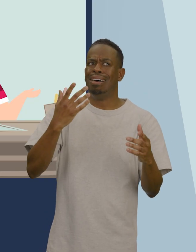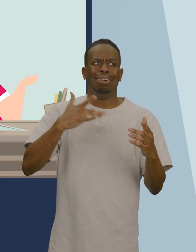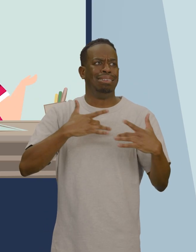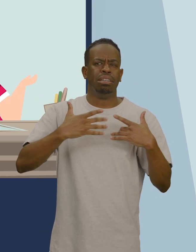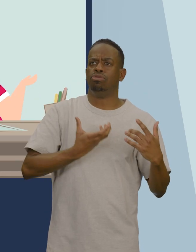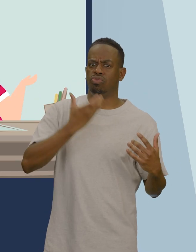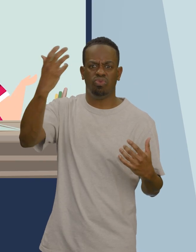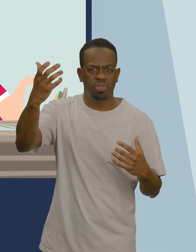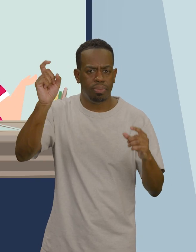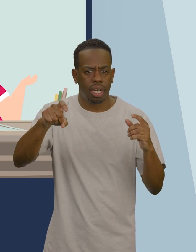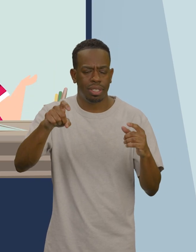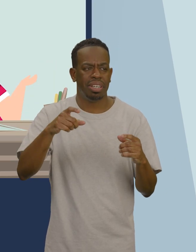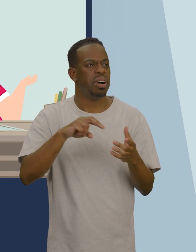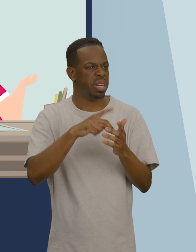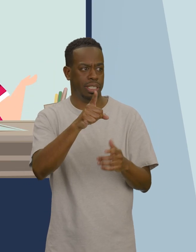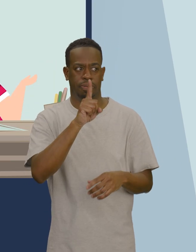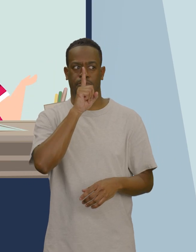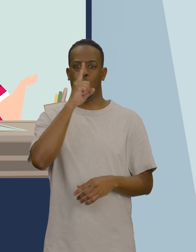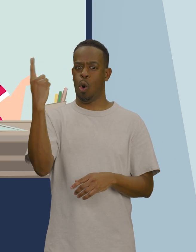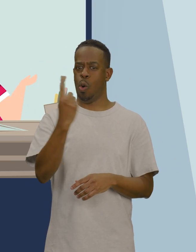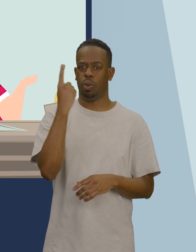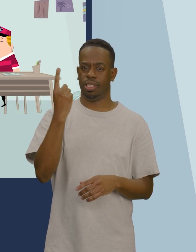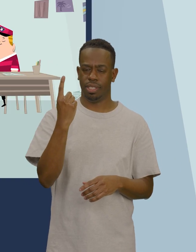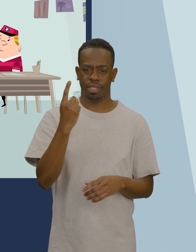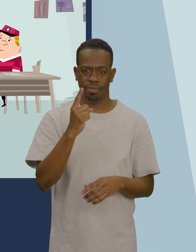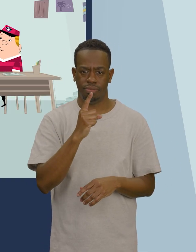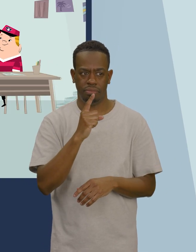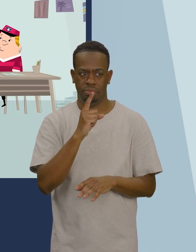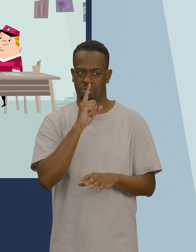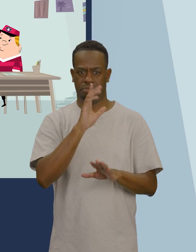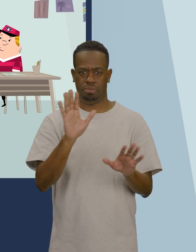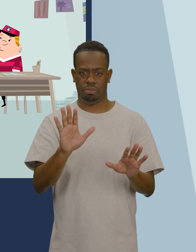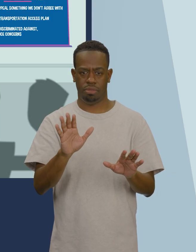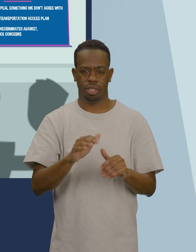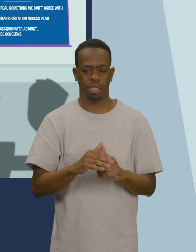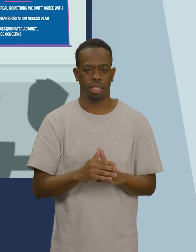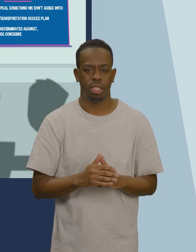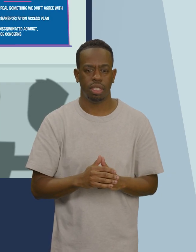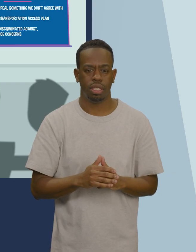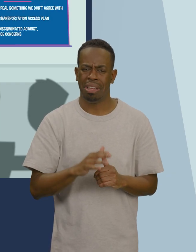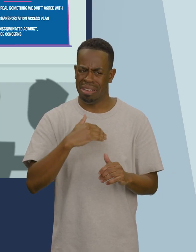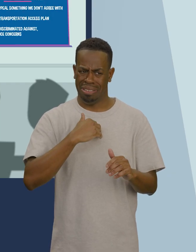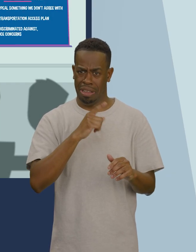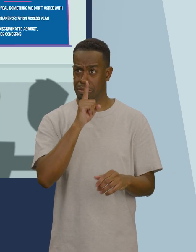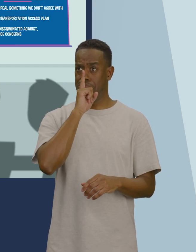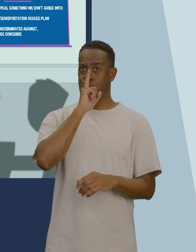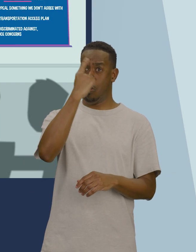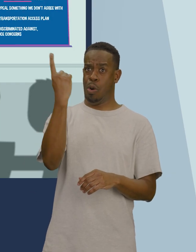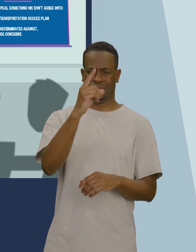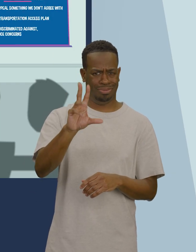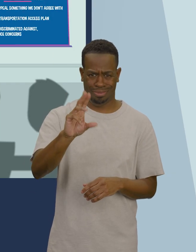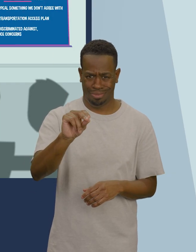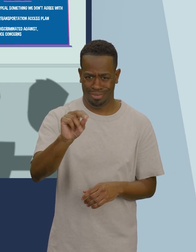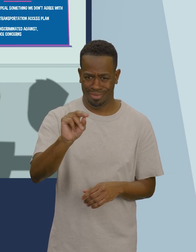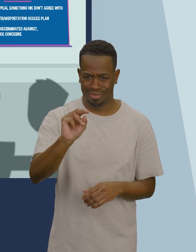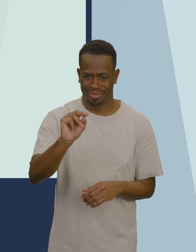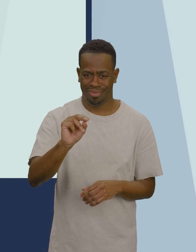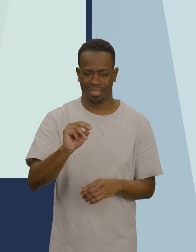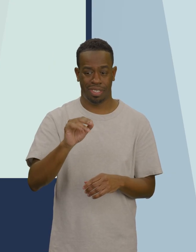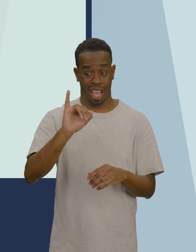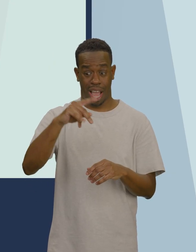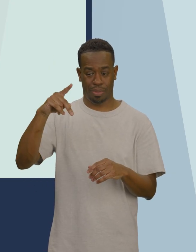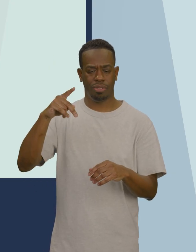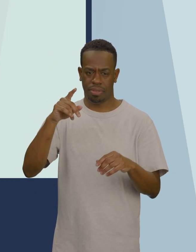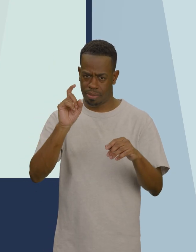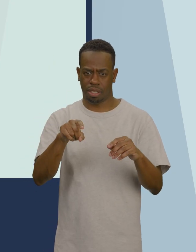concerns. He's never shy about voicing his concerns. I'm never shy about voicing my concerns.